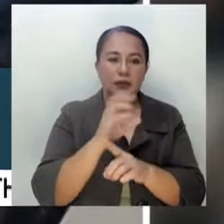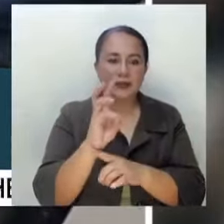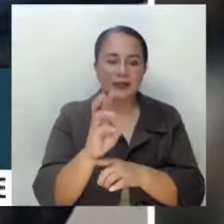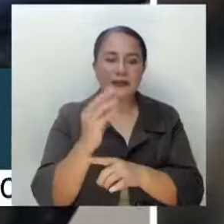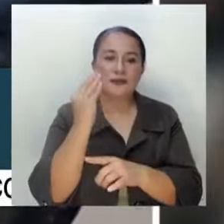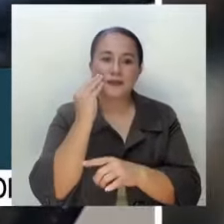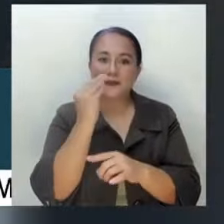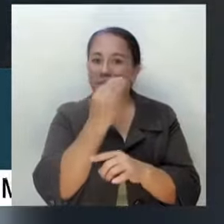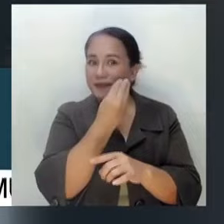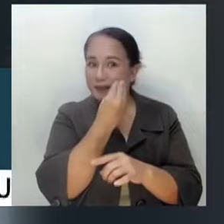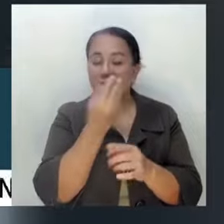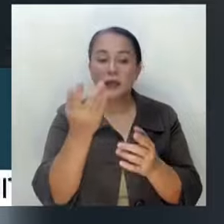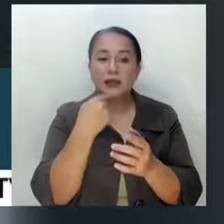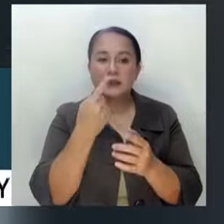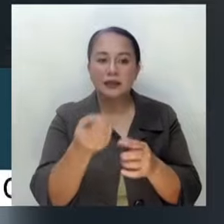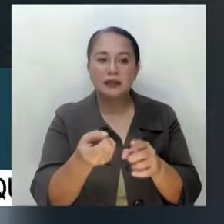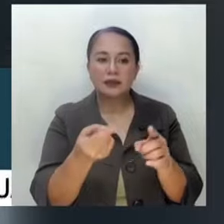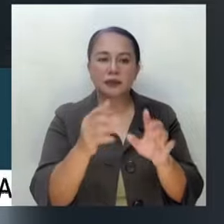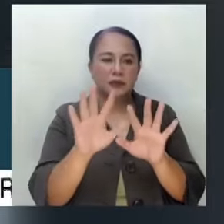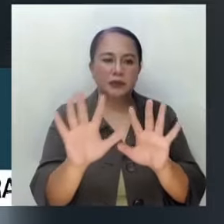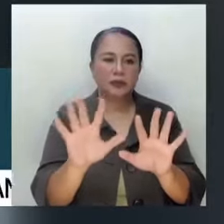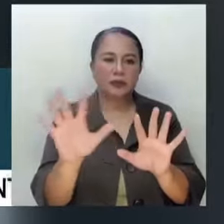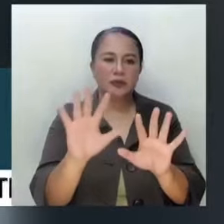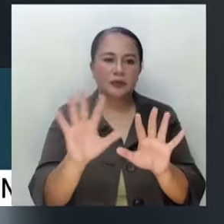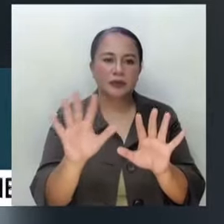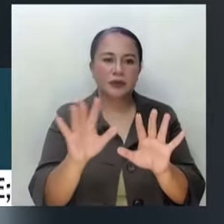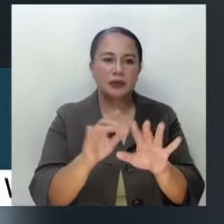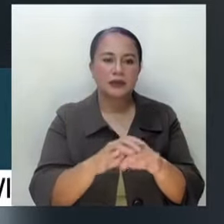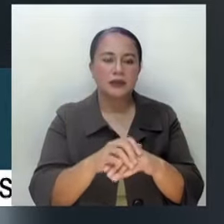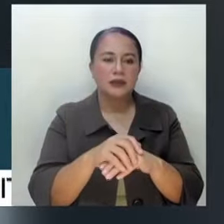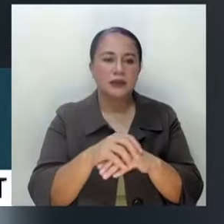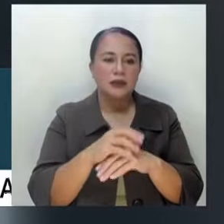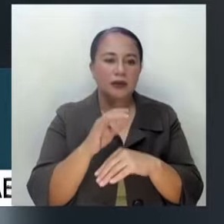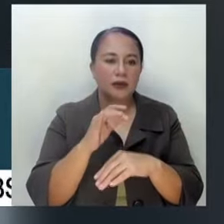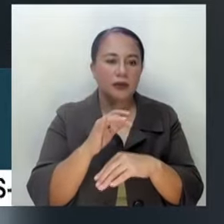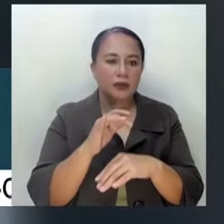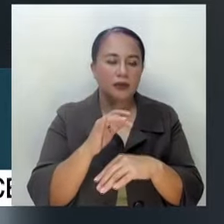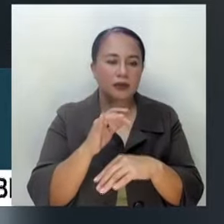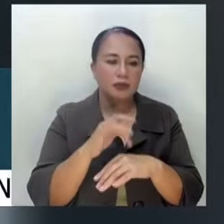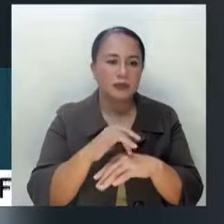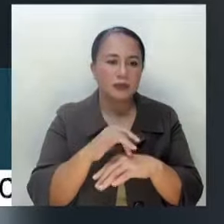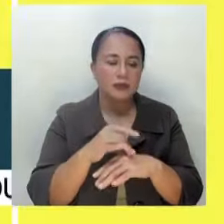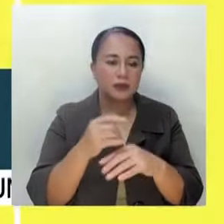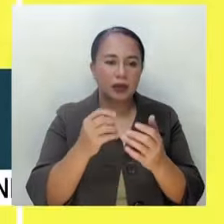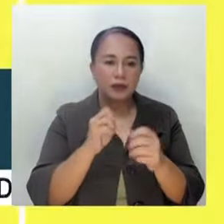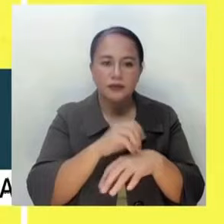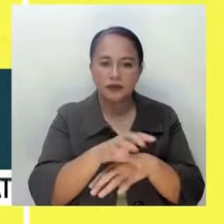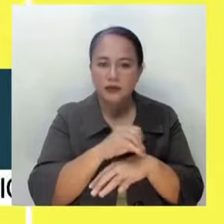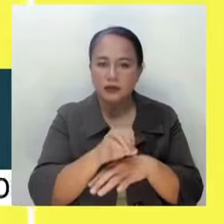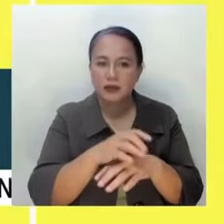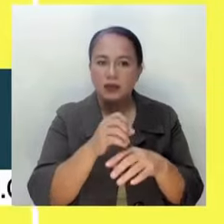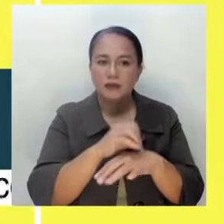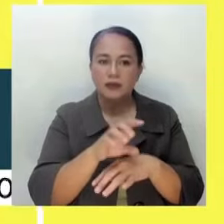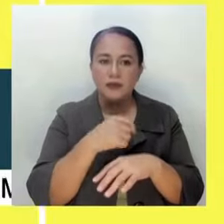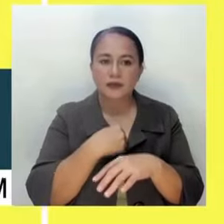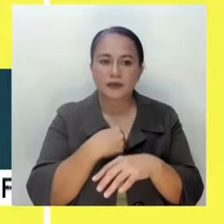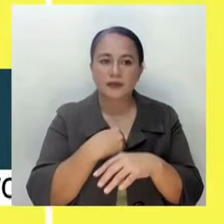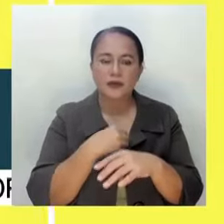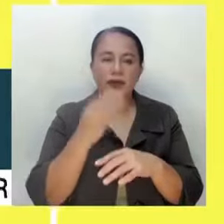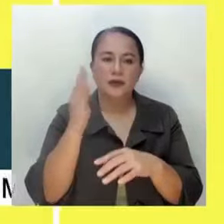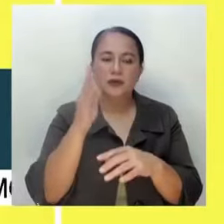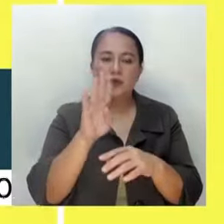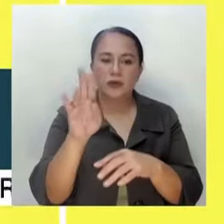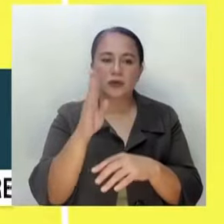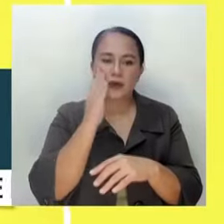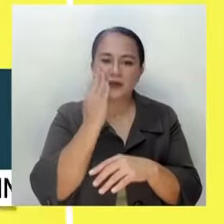are requested to refrain from kissing the cross and feet of the Nazarene. It is advised to simply wipe with a handkerchief. Medical personnel